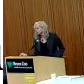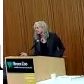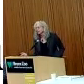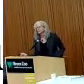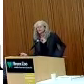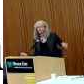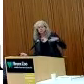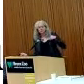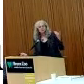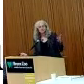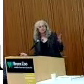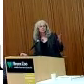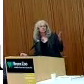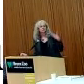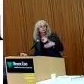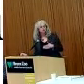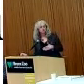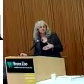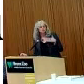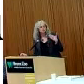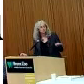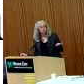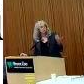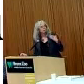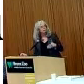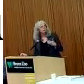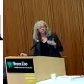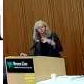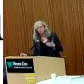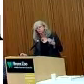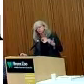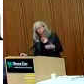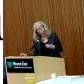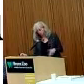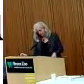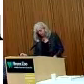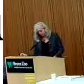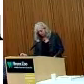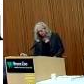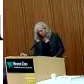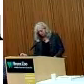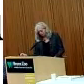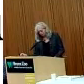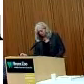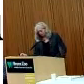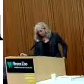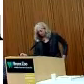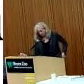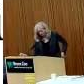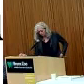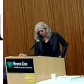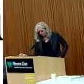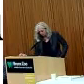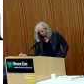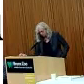ones and I think the trend is consistent and it is consistent with what we hear from individuals too is that many many